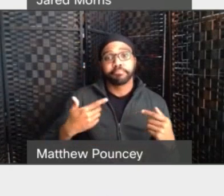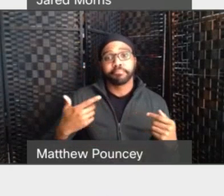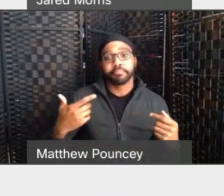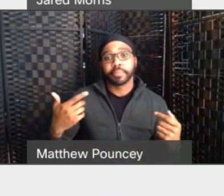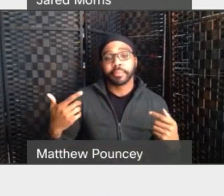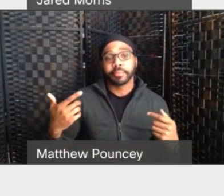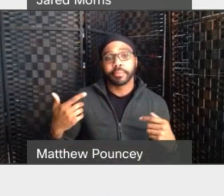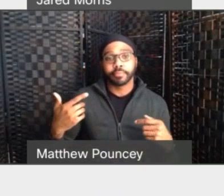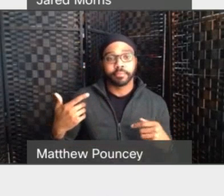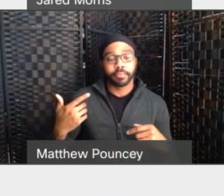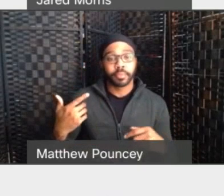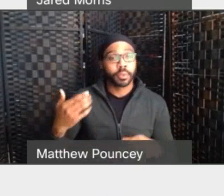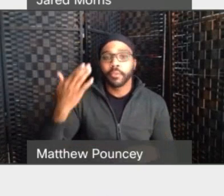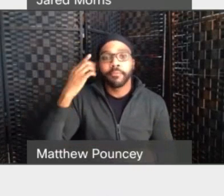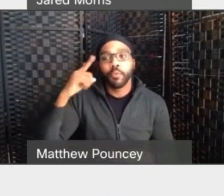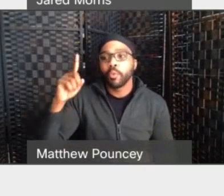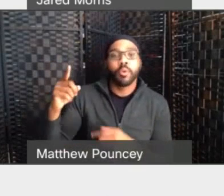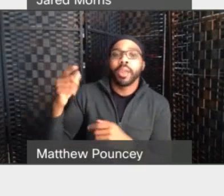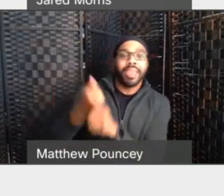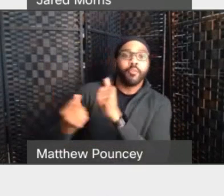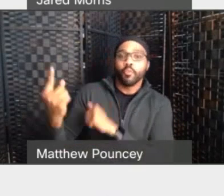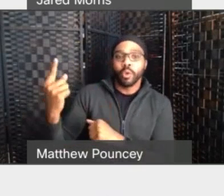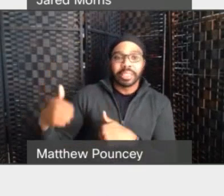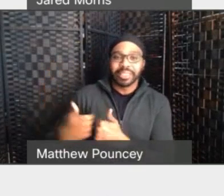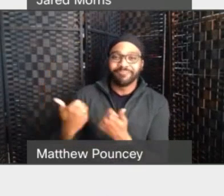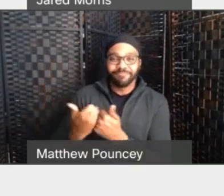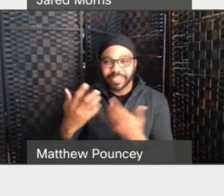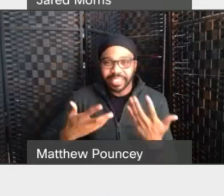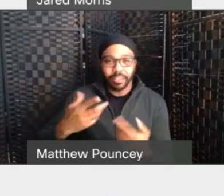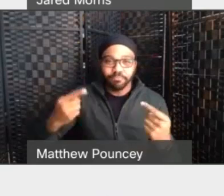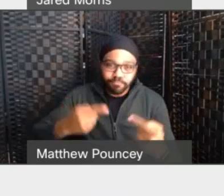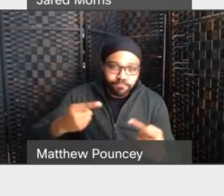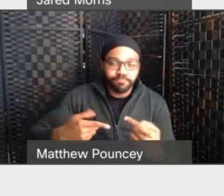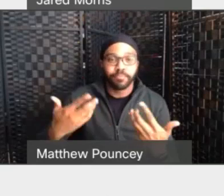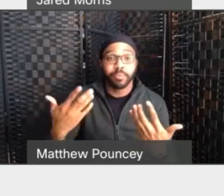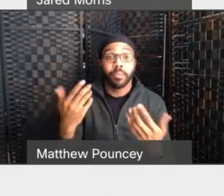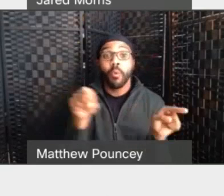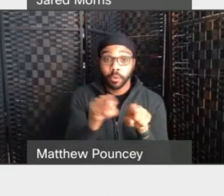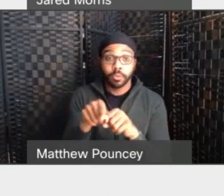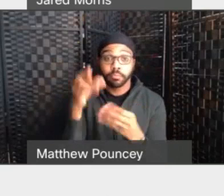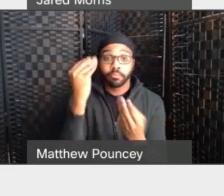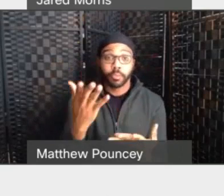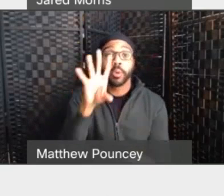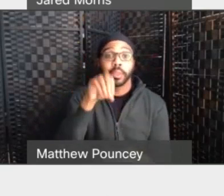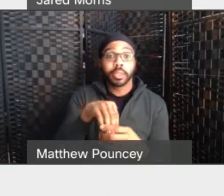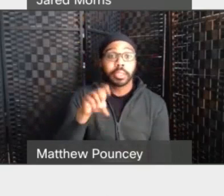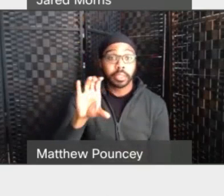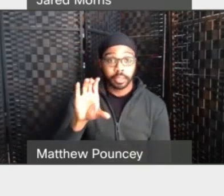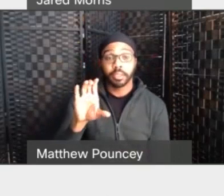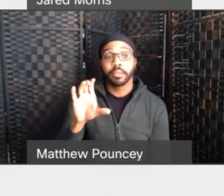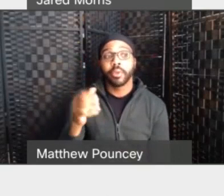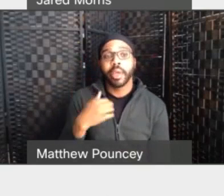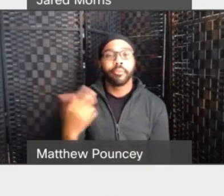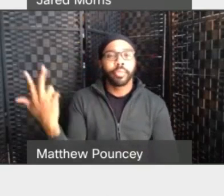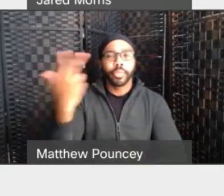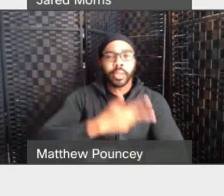even for everyone attempting to do it, it was challenging. I will also say that in the district, so there are